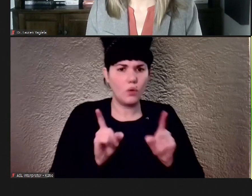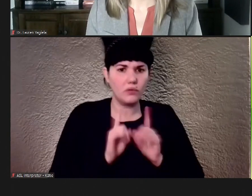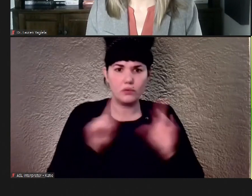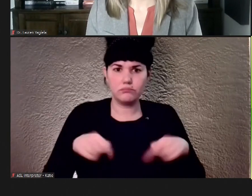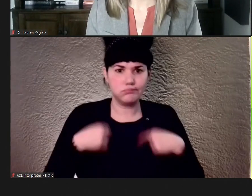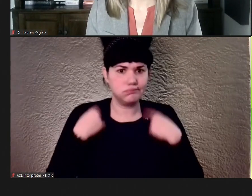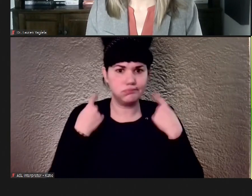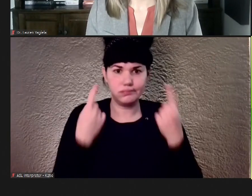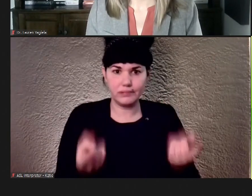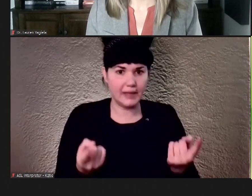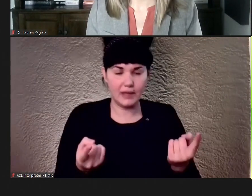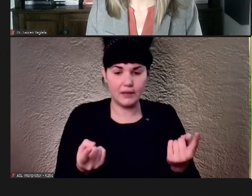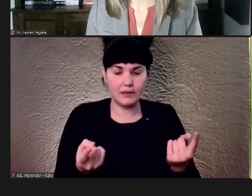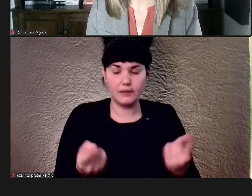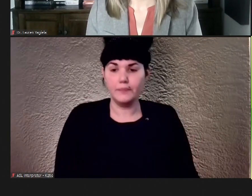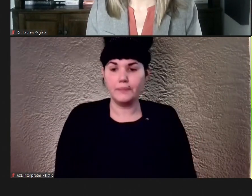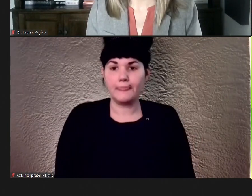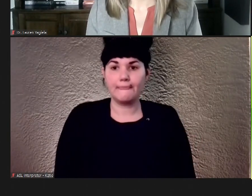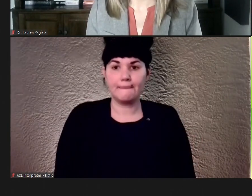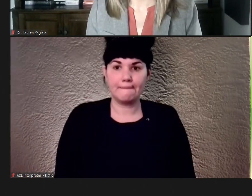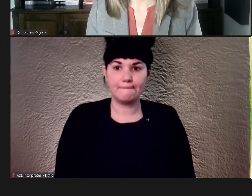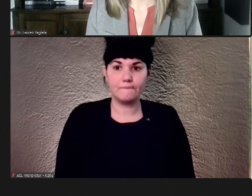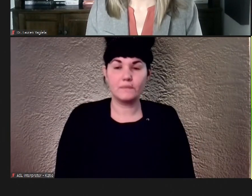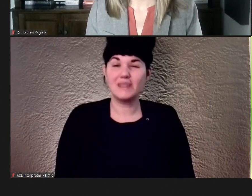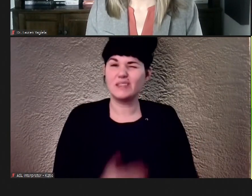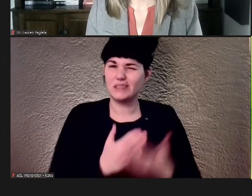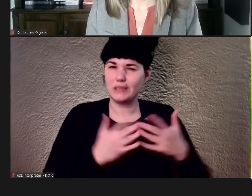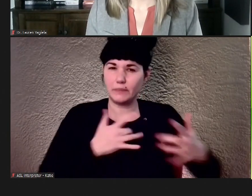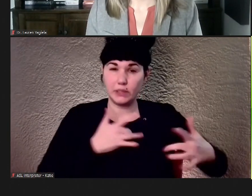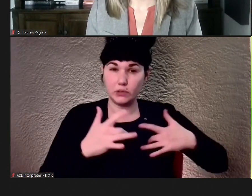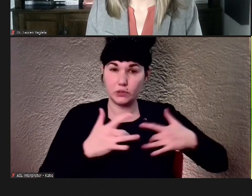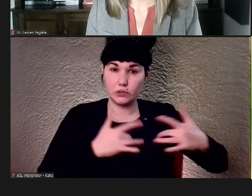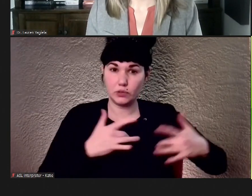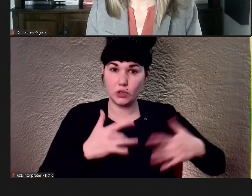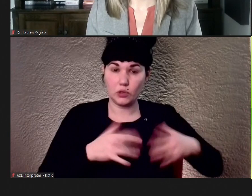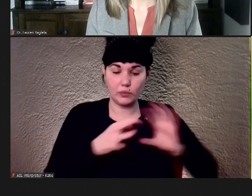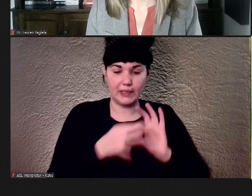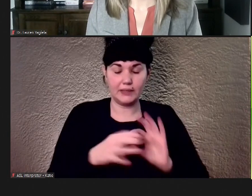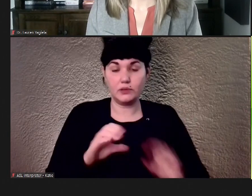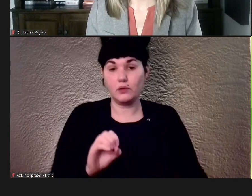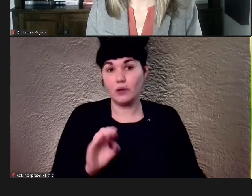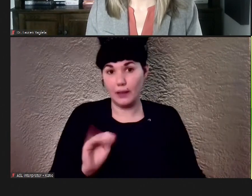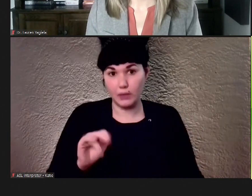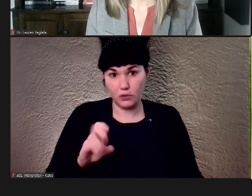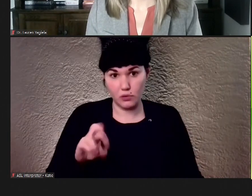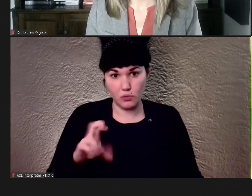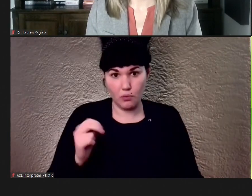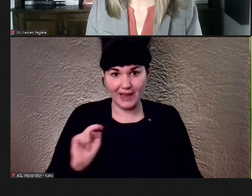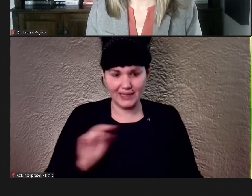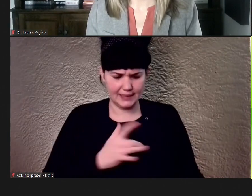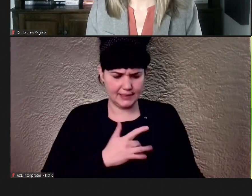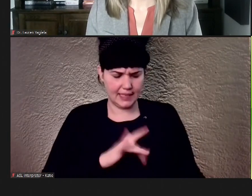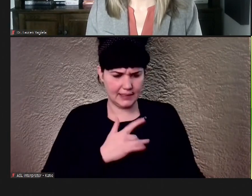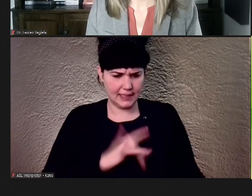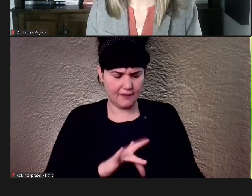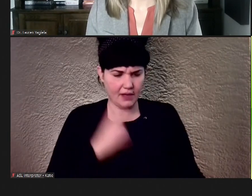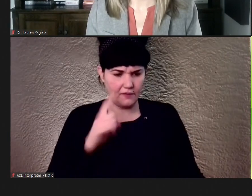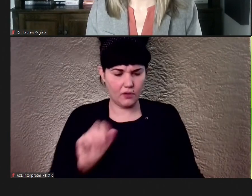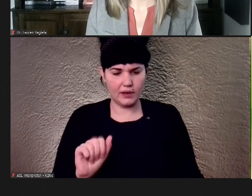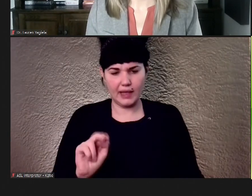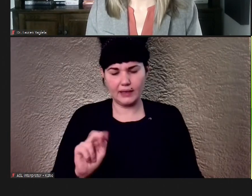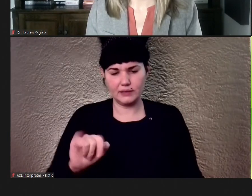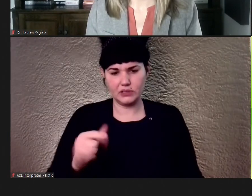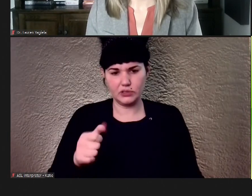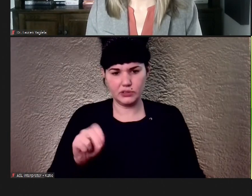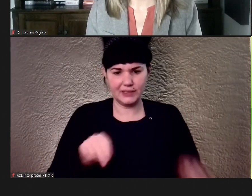tests available. Now there is some concern that with Omicron, the sensitivity of antigen tests is further reduced, especially in